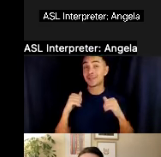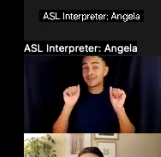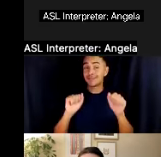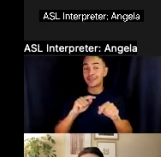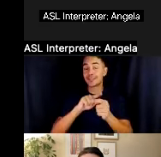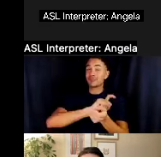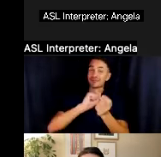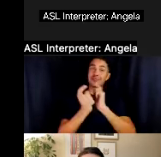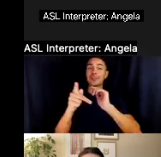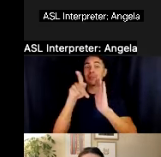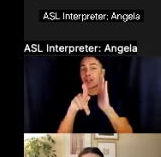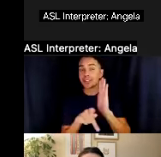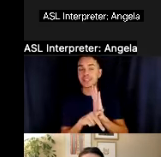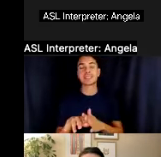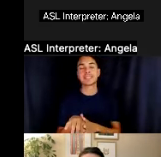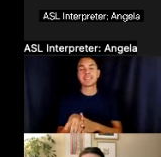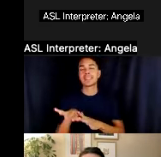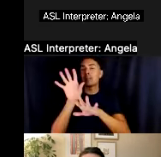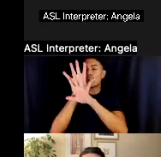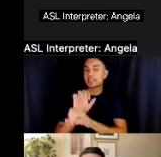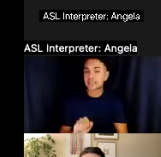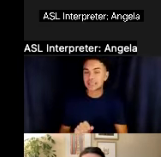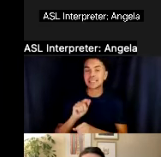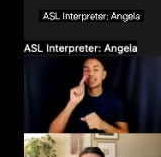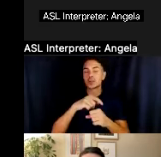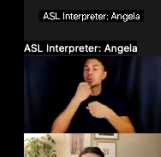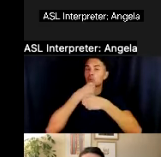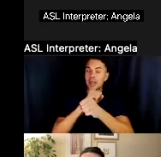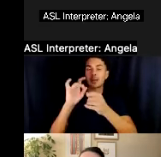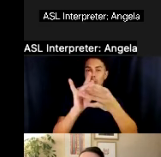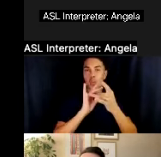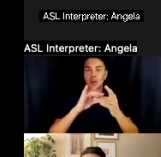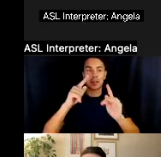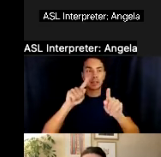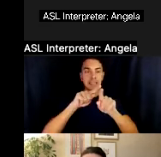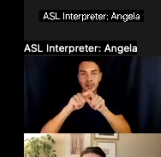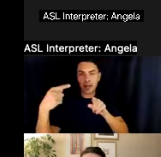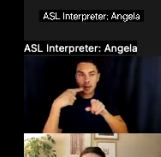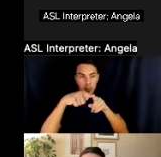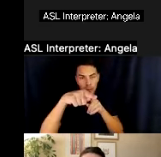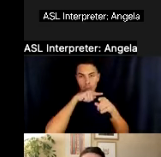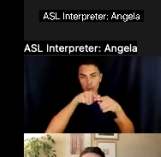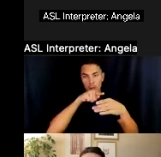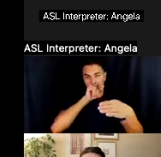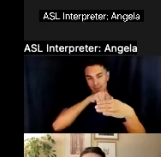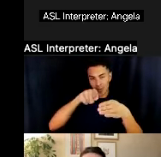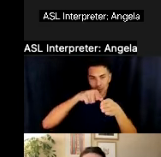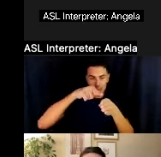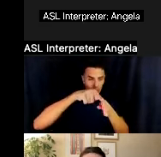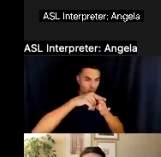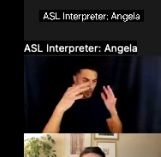policies and practices to coordinate that multidisciplinary response, to prioritize victim safety,